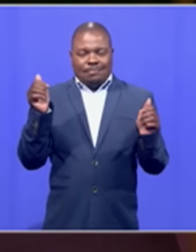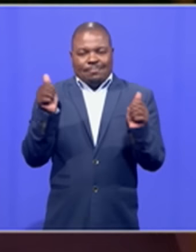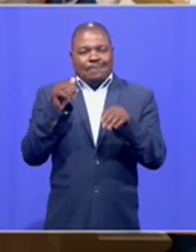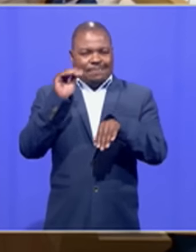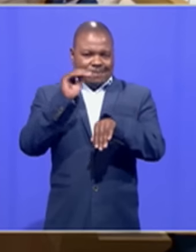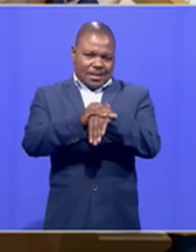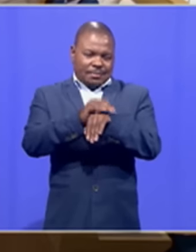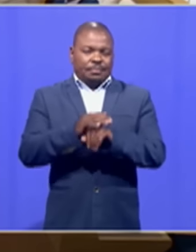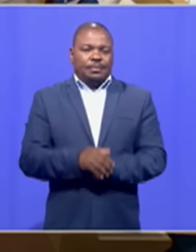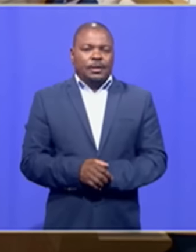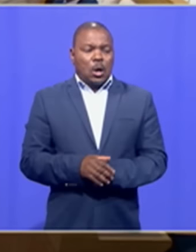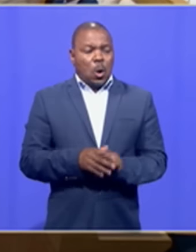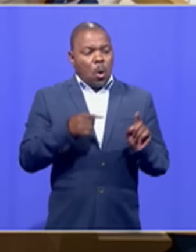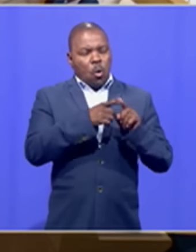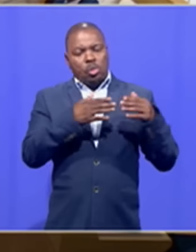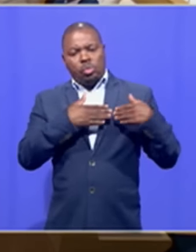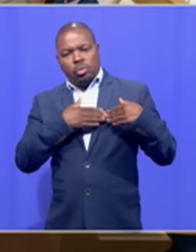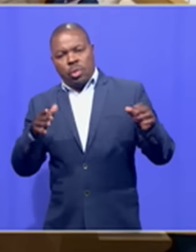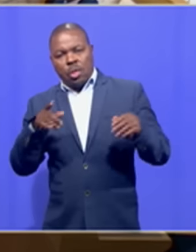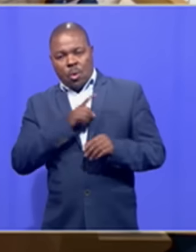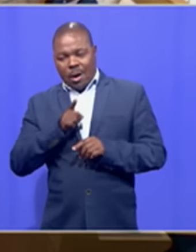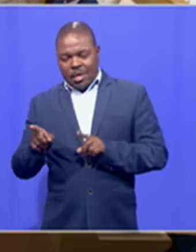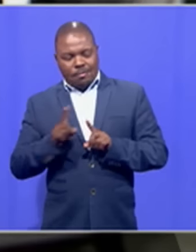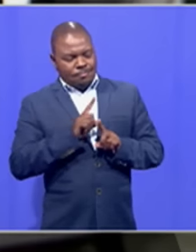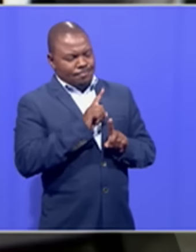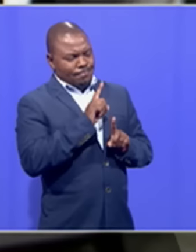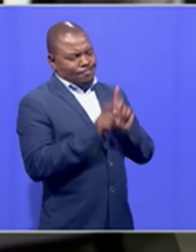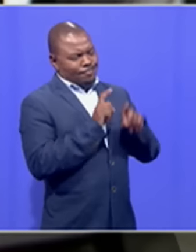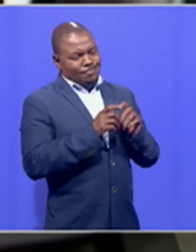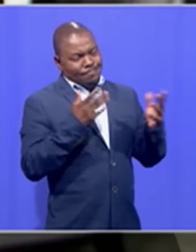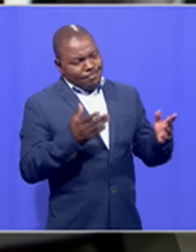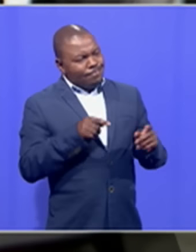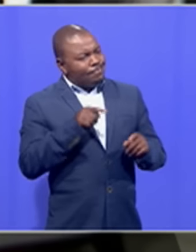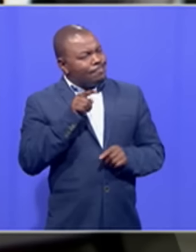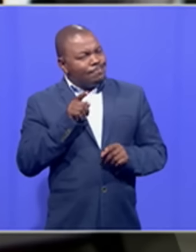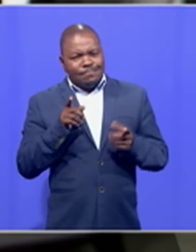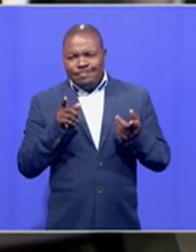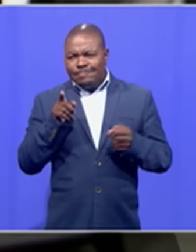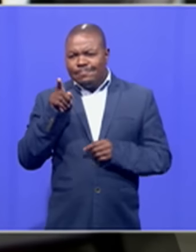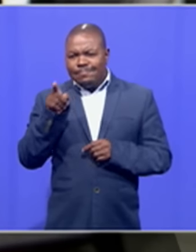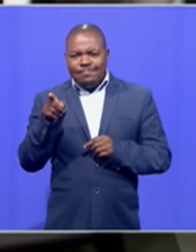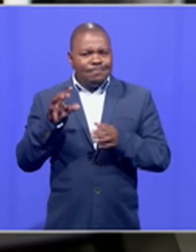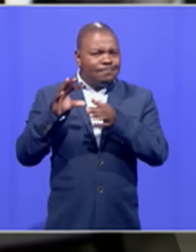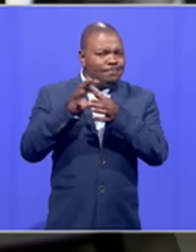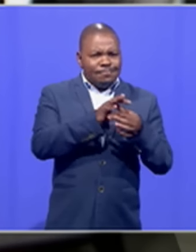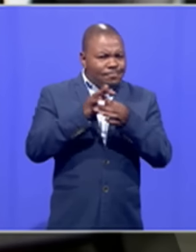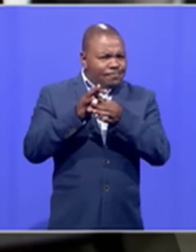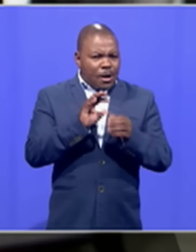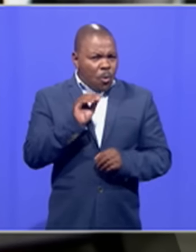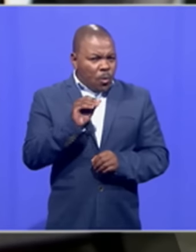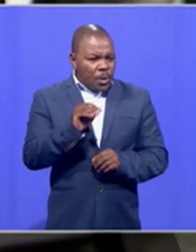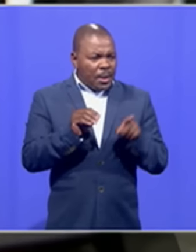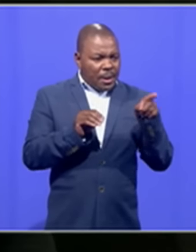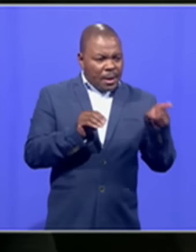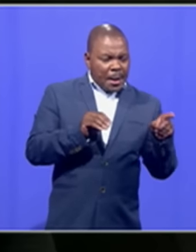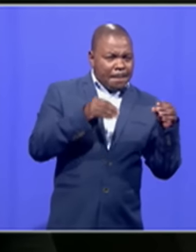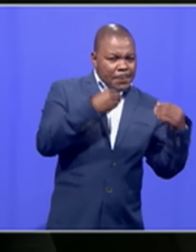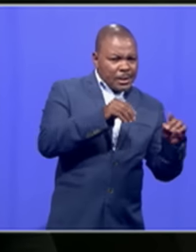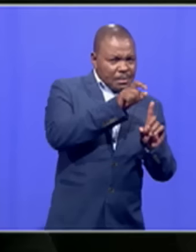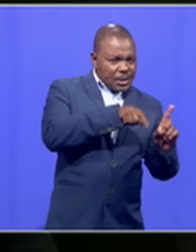utullwa ga se go tla ka gare ga dipotšišo tša go nyakišiša mabapi le dikgokagano tše di ka bago gona magareng ga Mogotsi